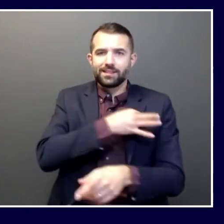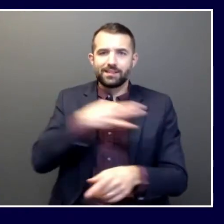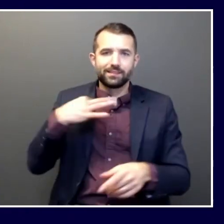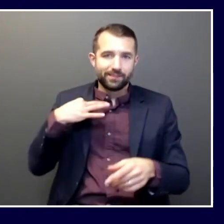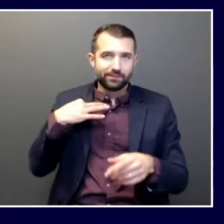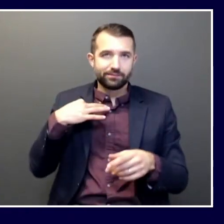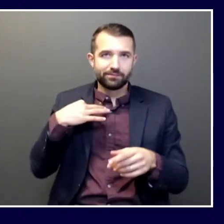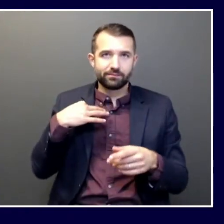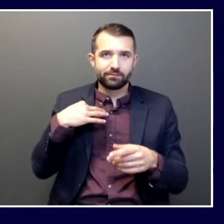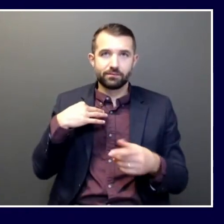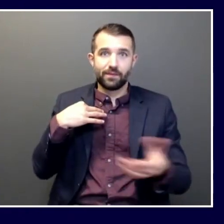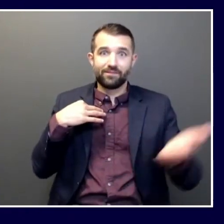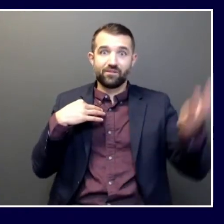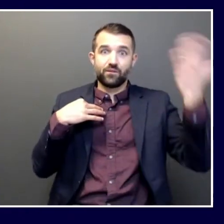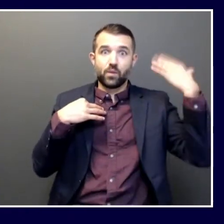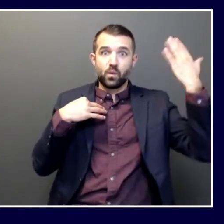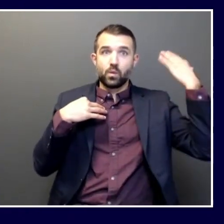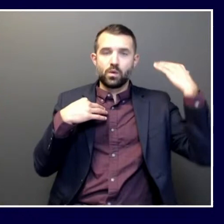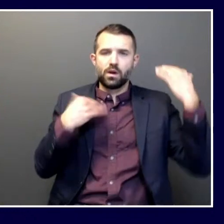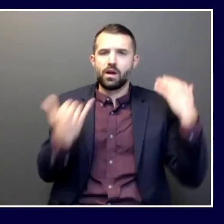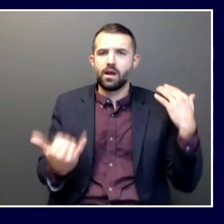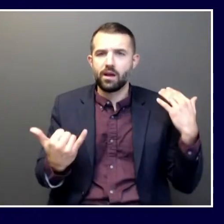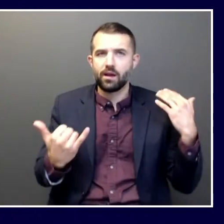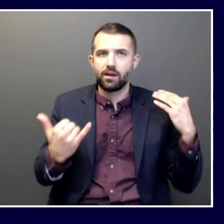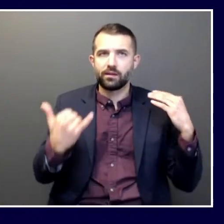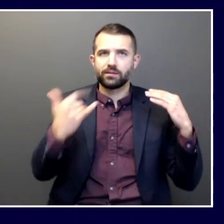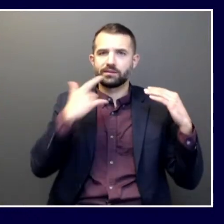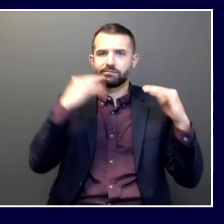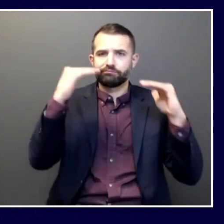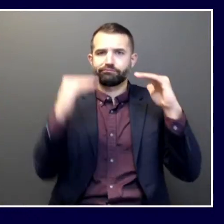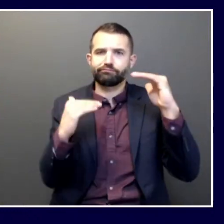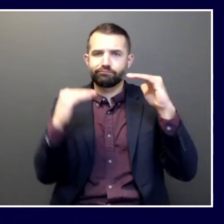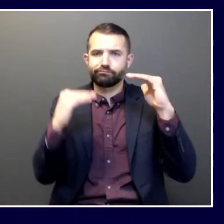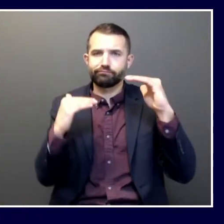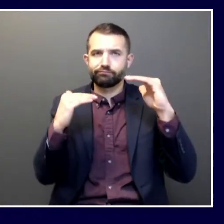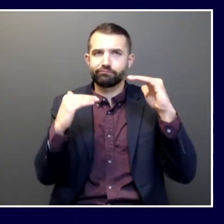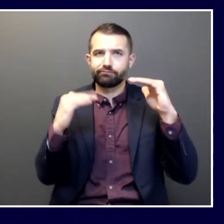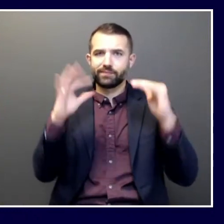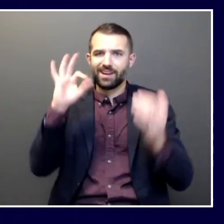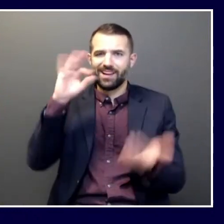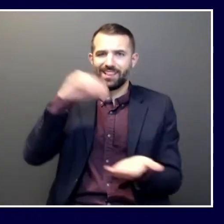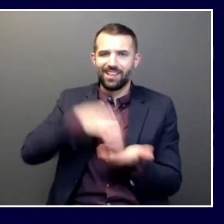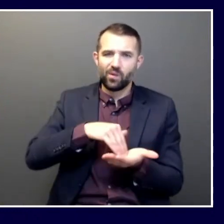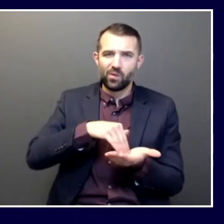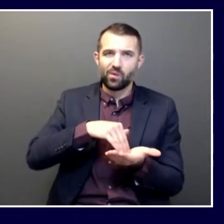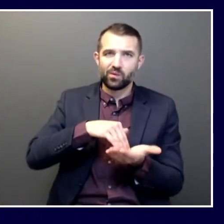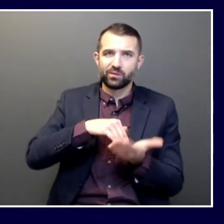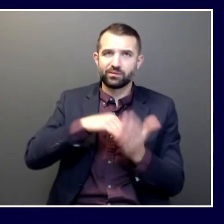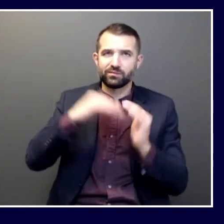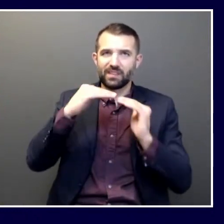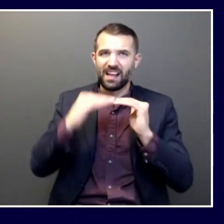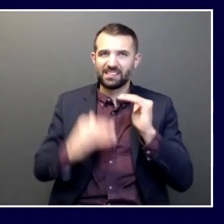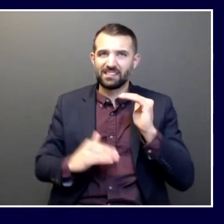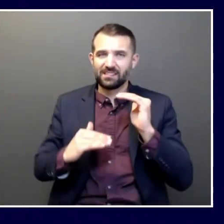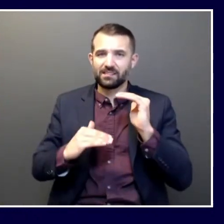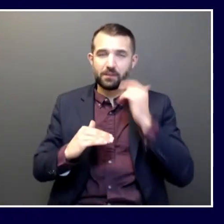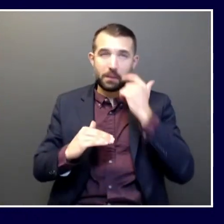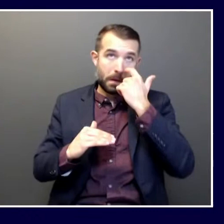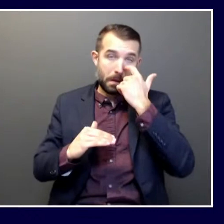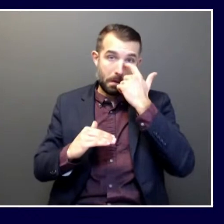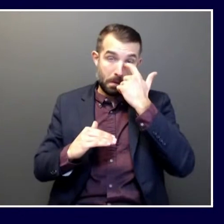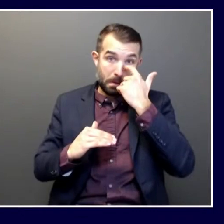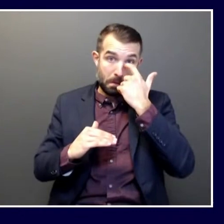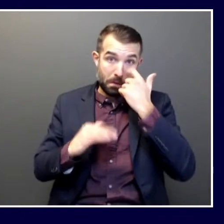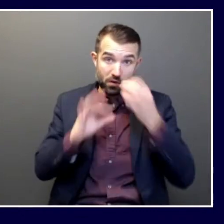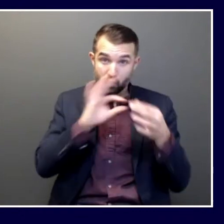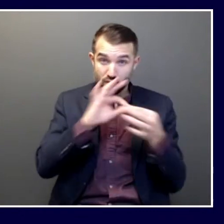attributed to, and whether the agency has an aggregate number of workers who are no longer in the healthcare workforce. So I'll try to